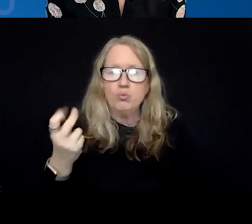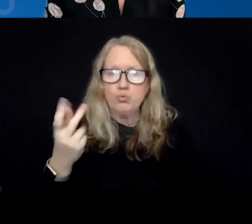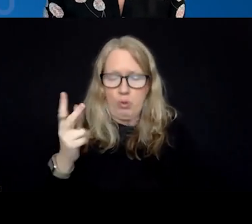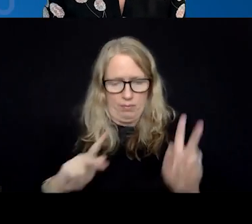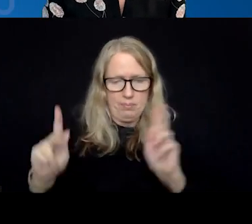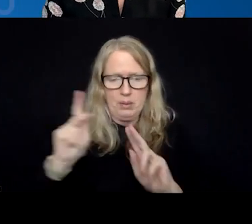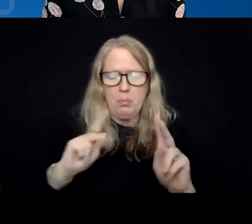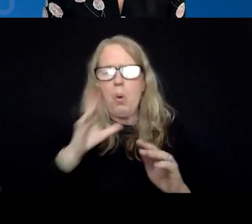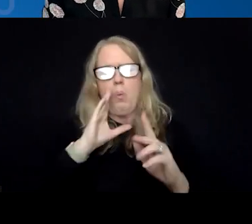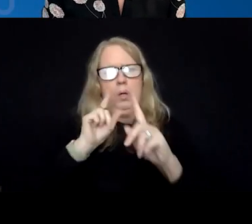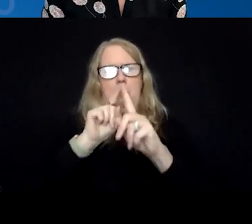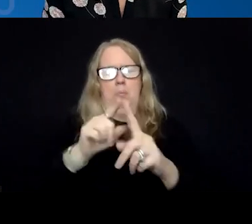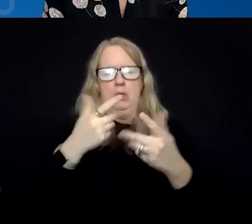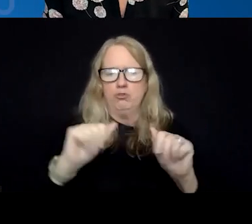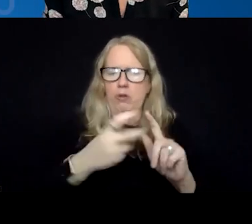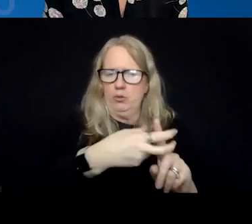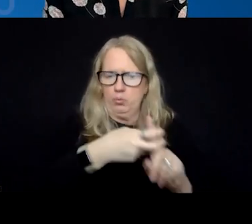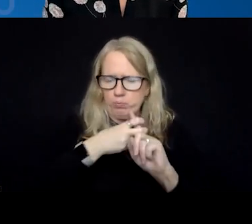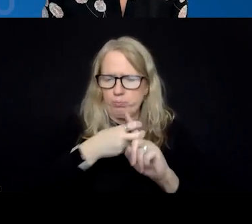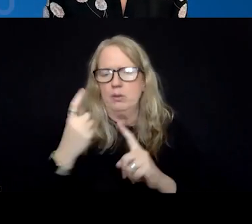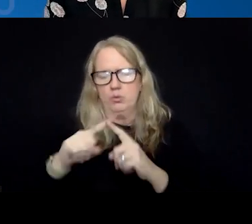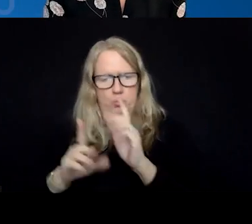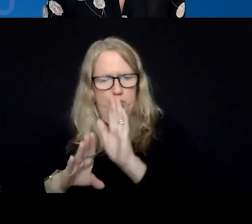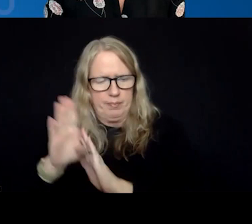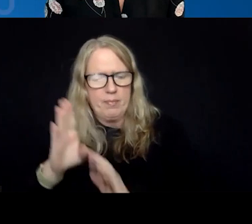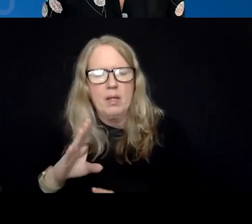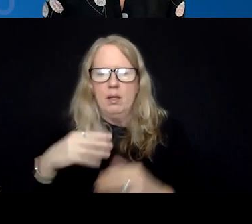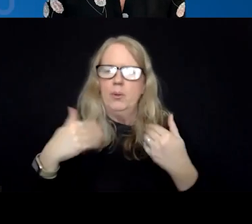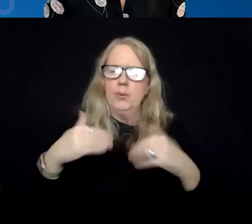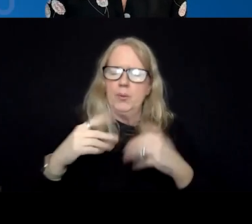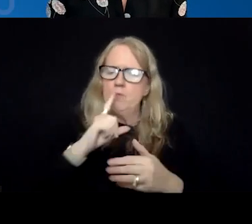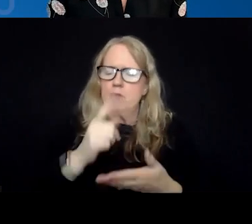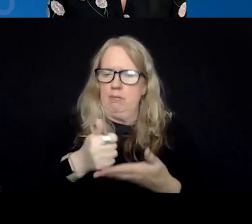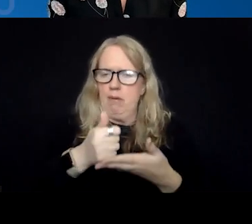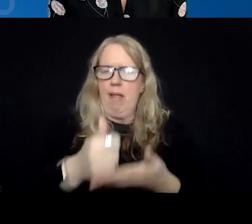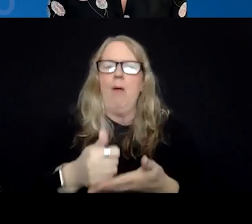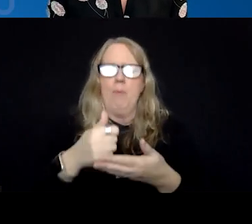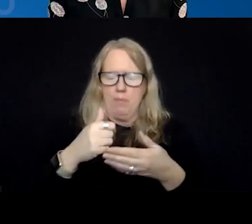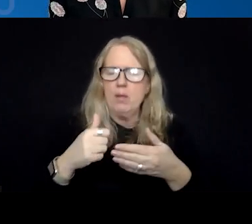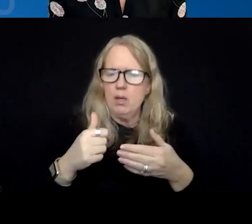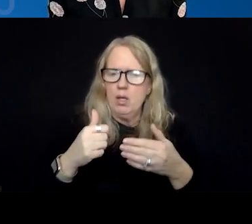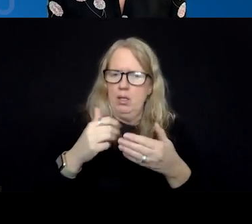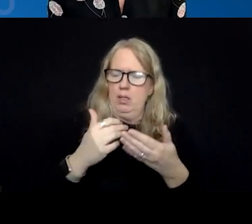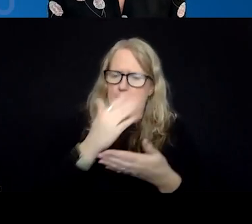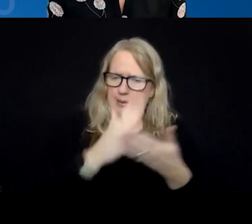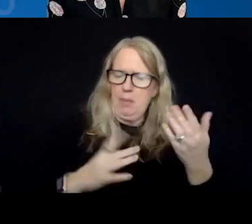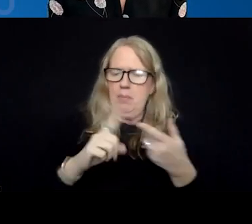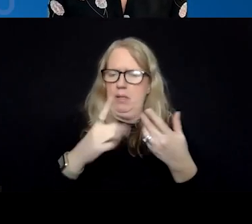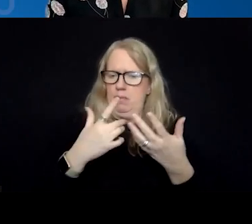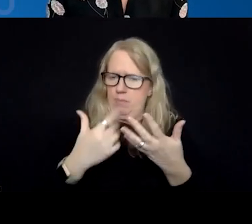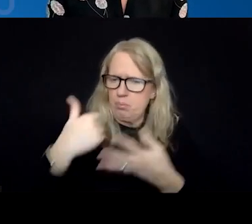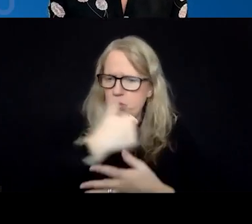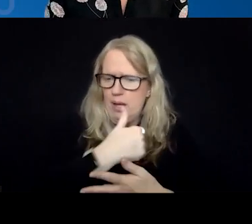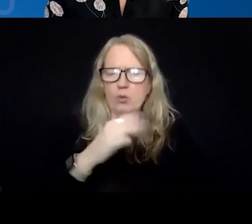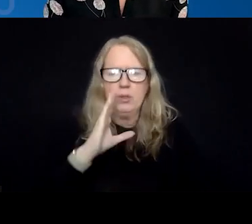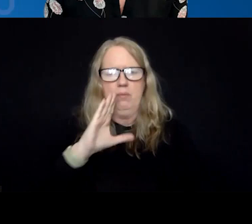some targeted recruitment to augment that a bit, but it has really helped shape some of the early priorities of the Link Center. And I